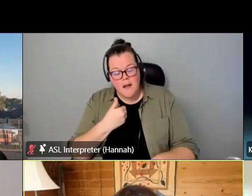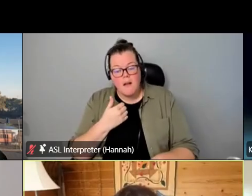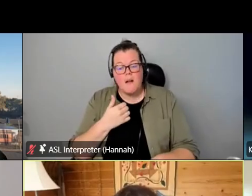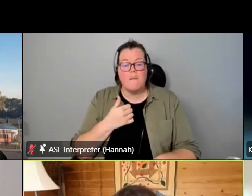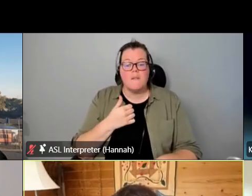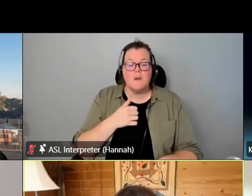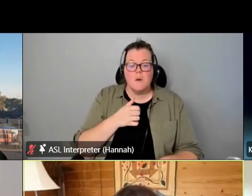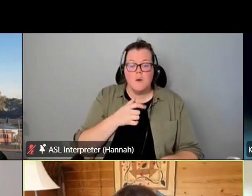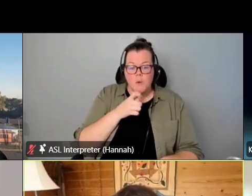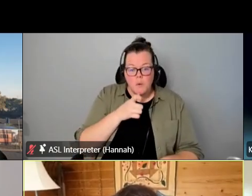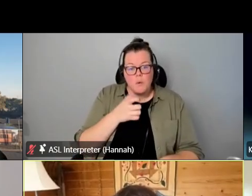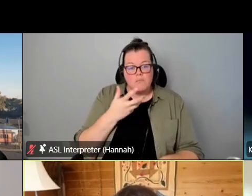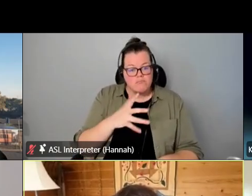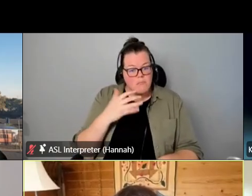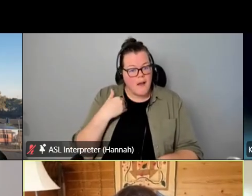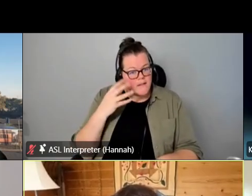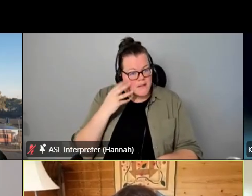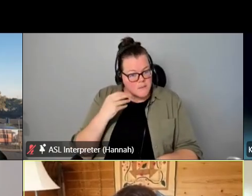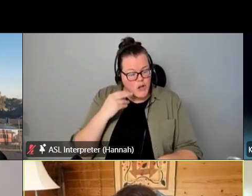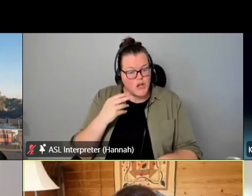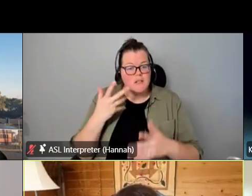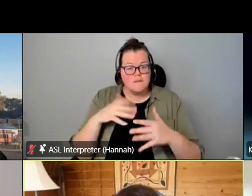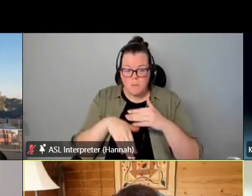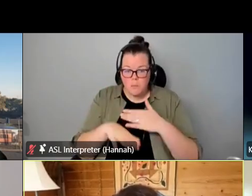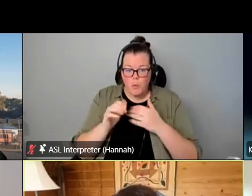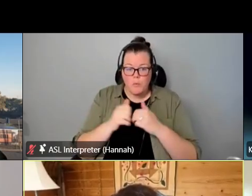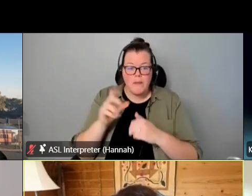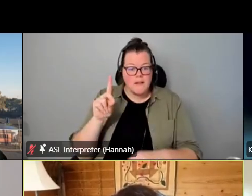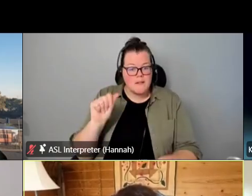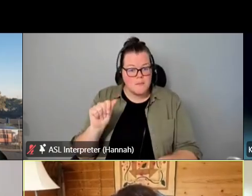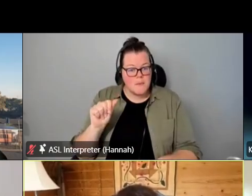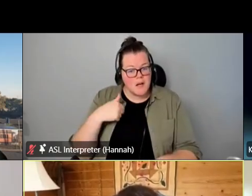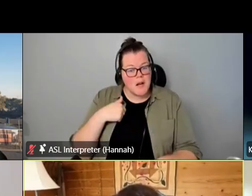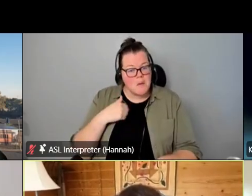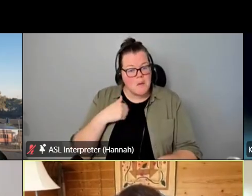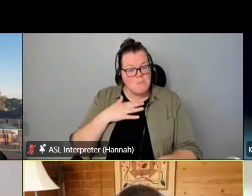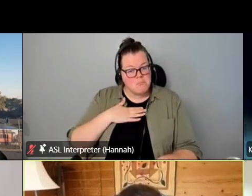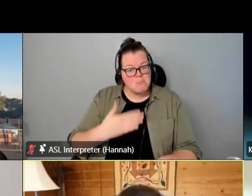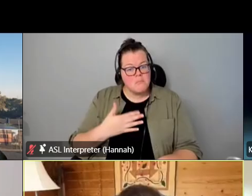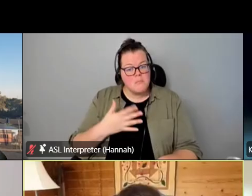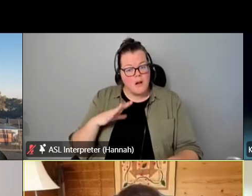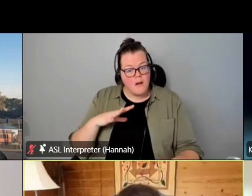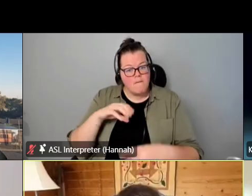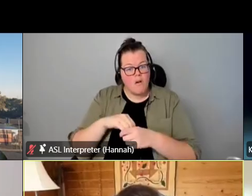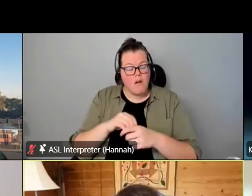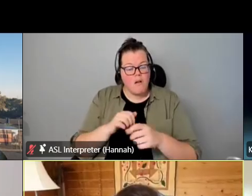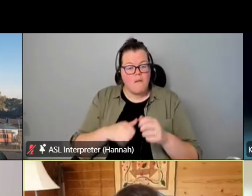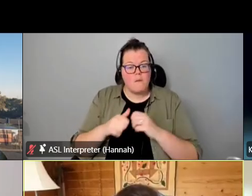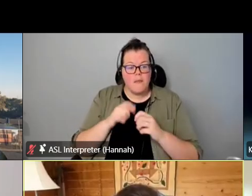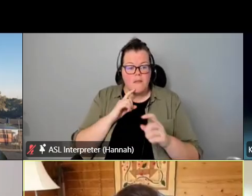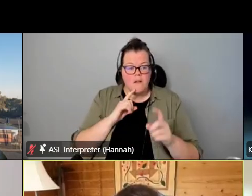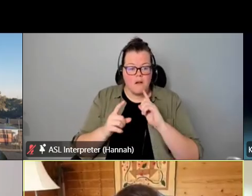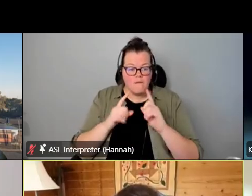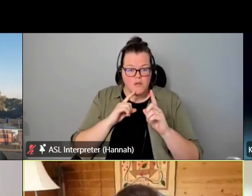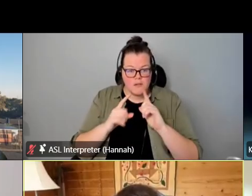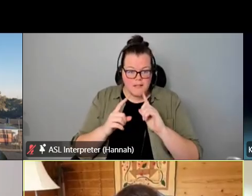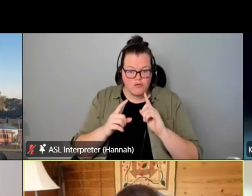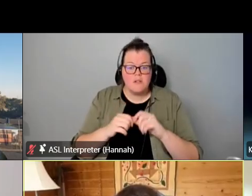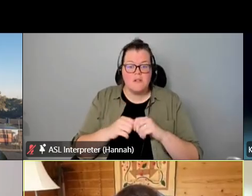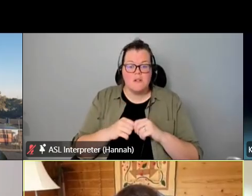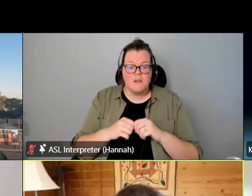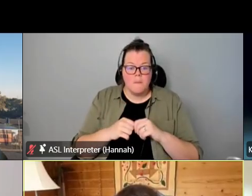has experience and was born with a disability. I had to step forward and become part of the conversation. And so